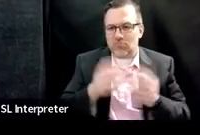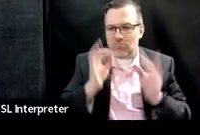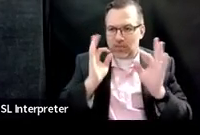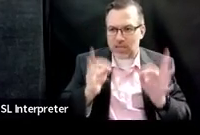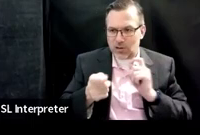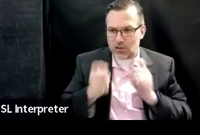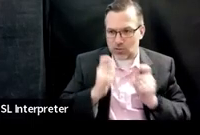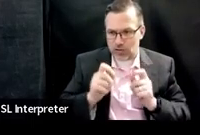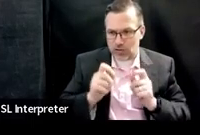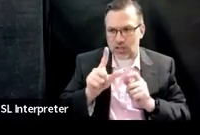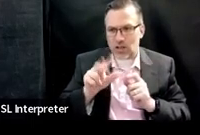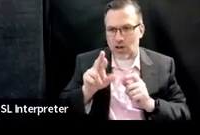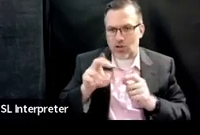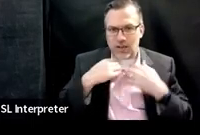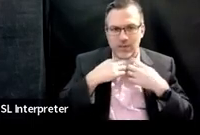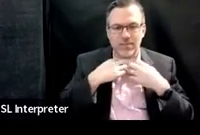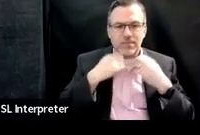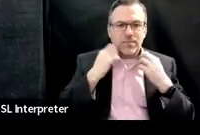LRE.